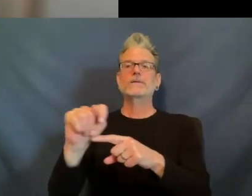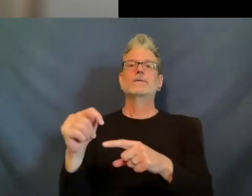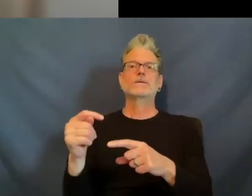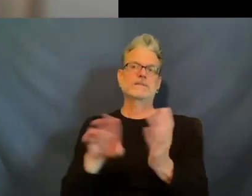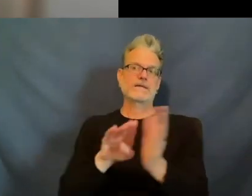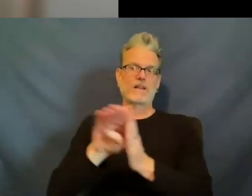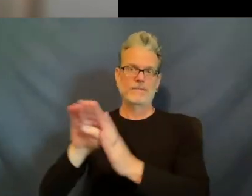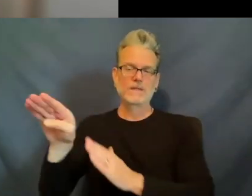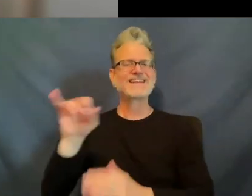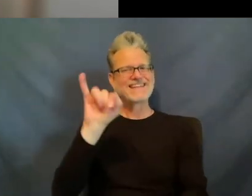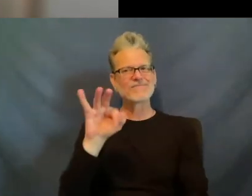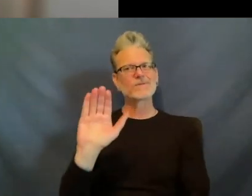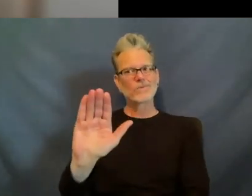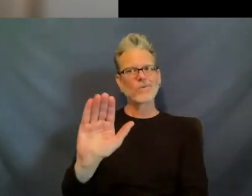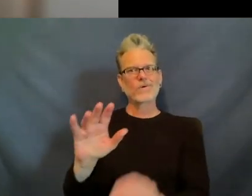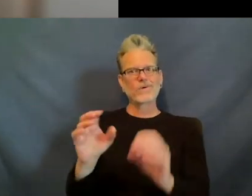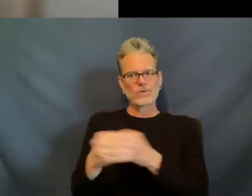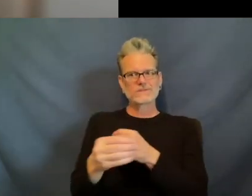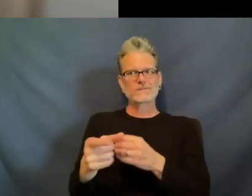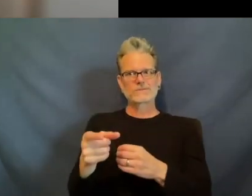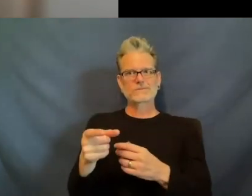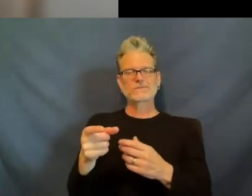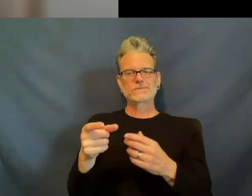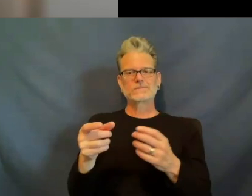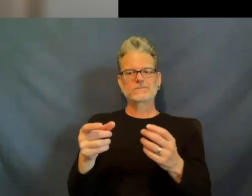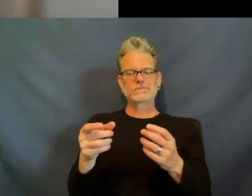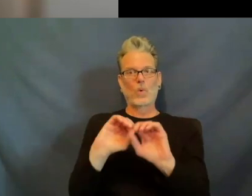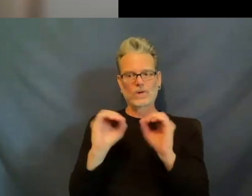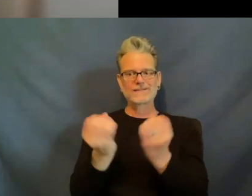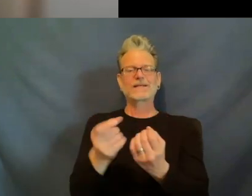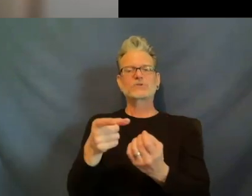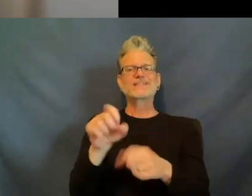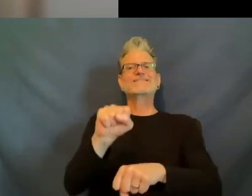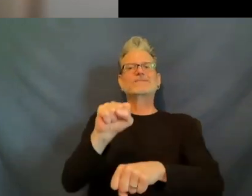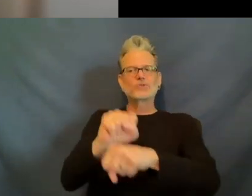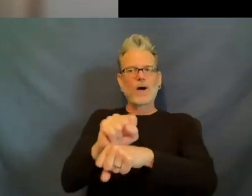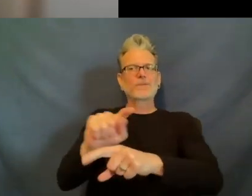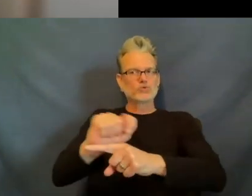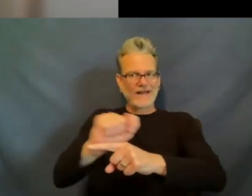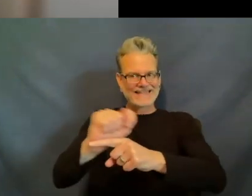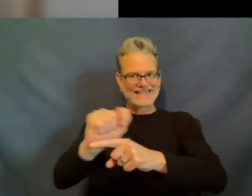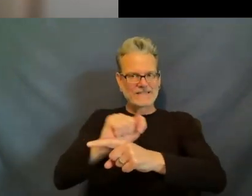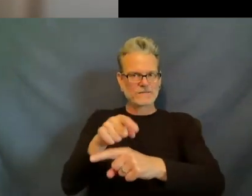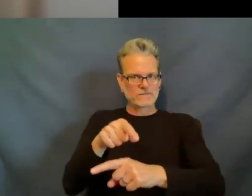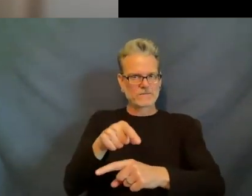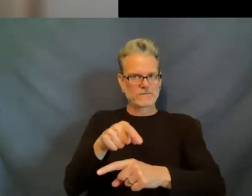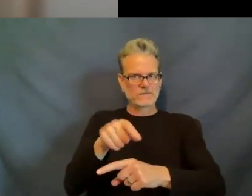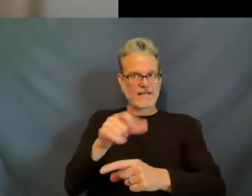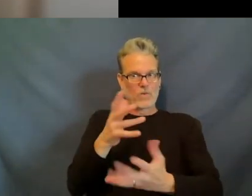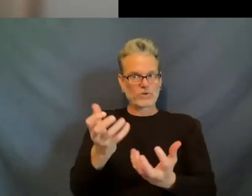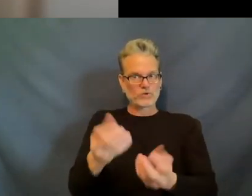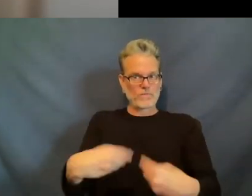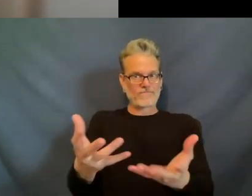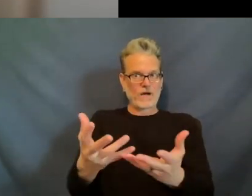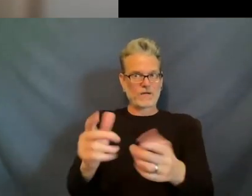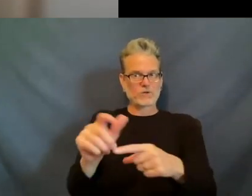your entity is in fact a job training entity who seeks to provide training